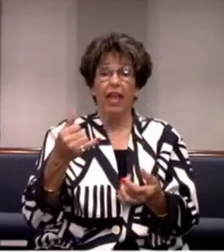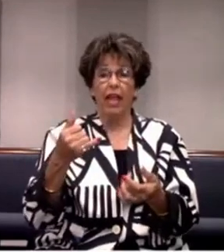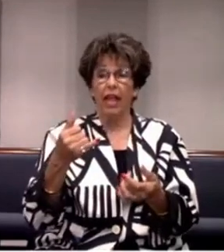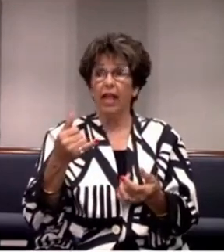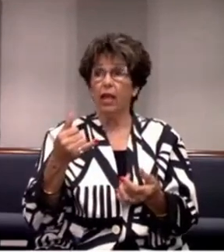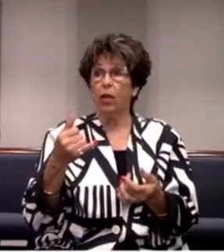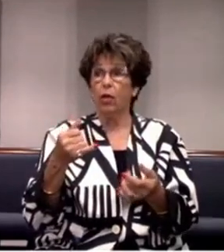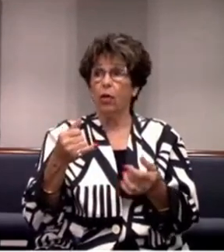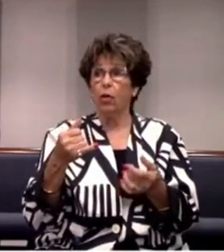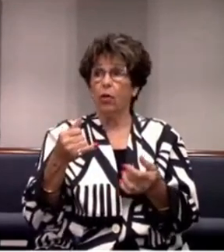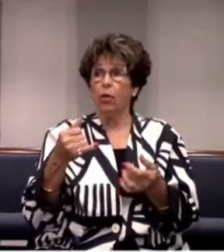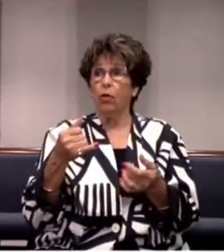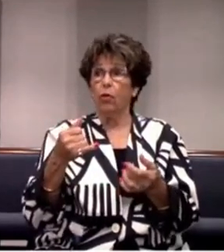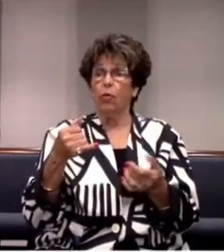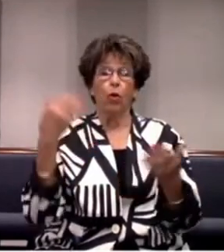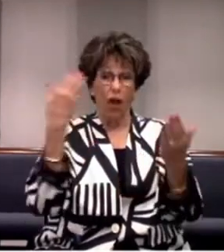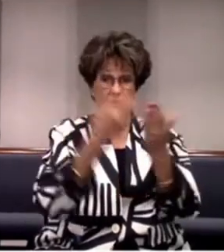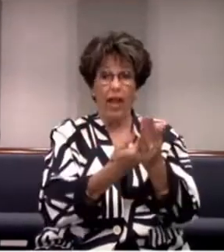here.